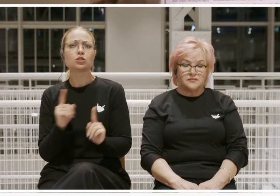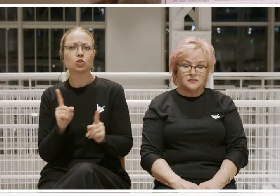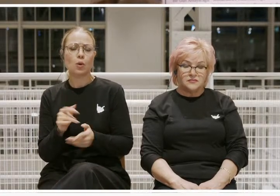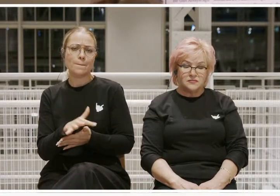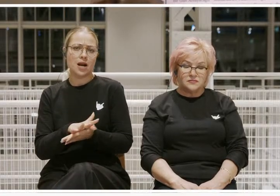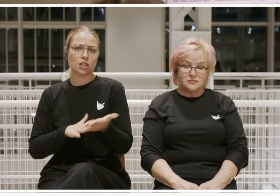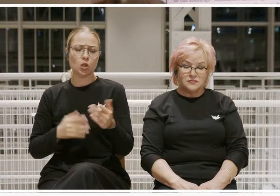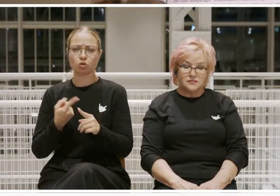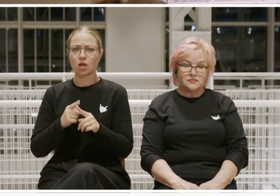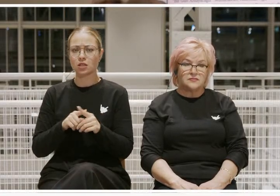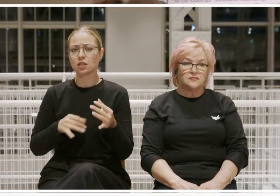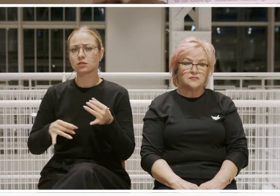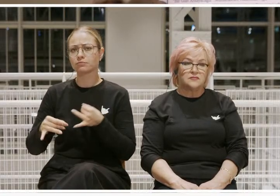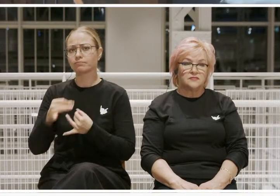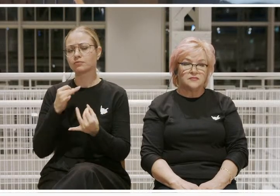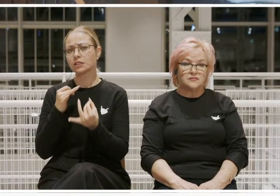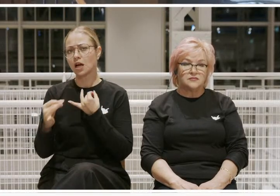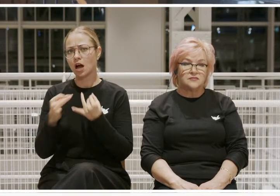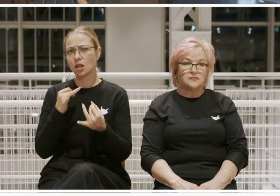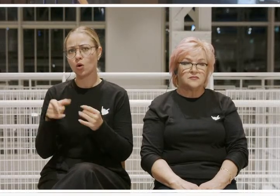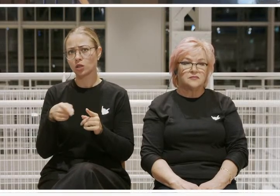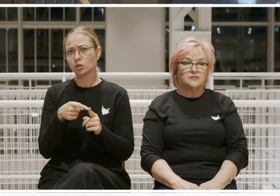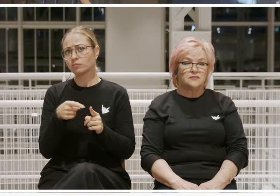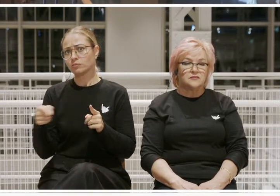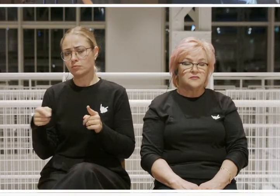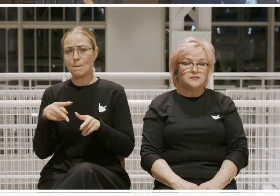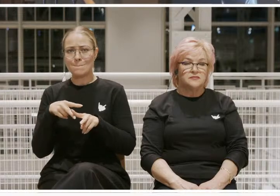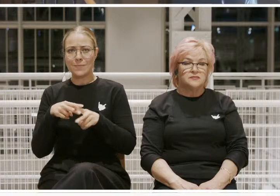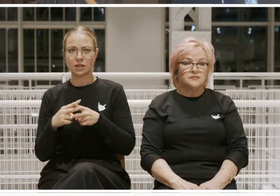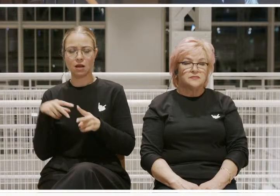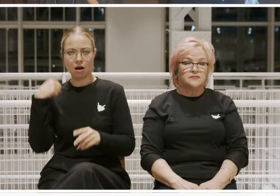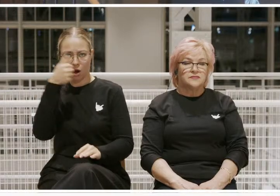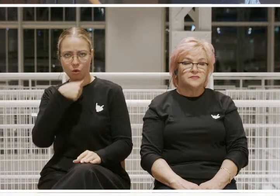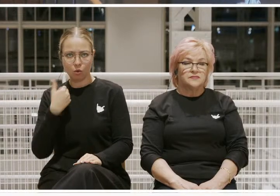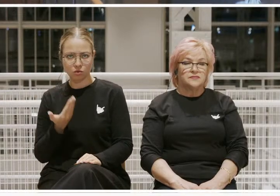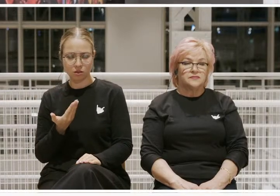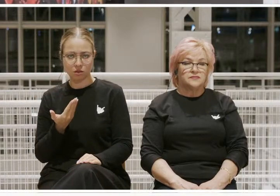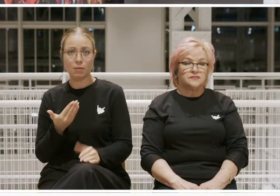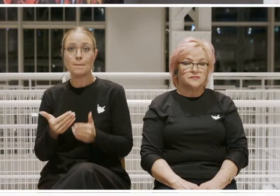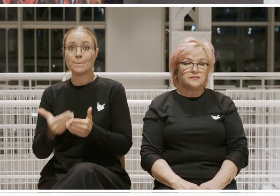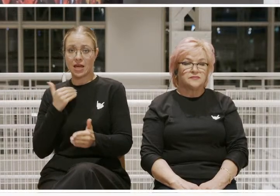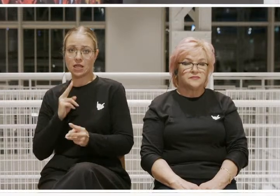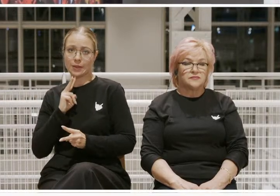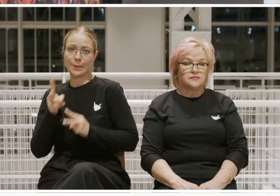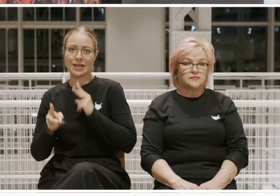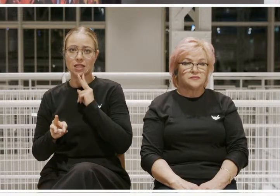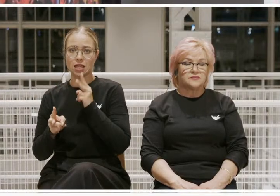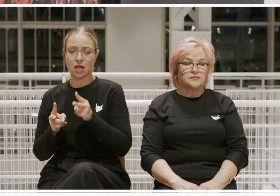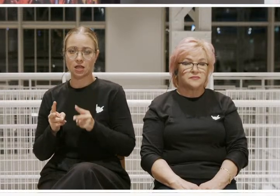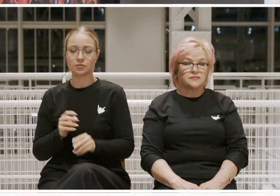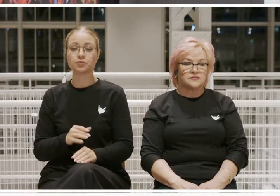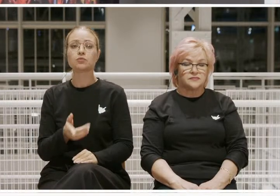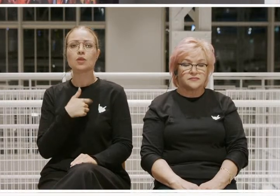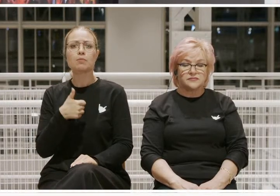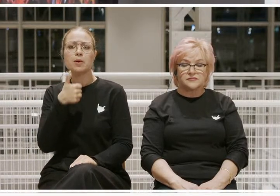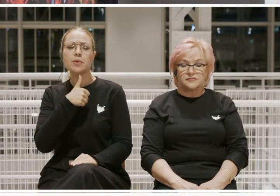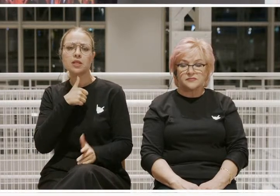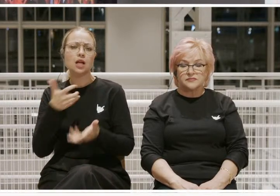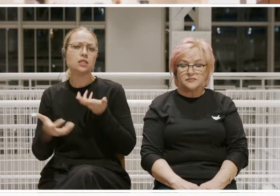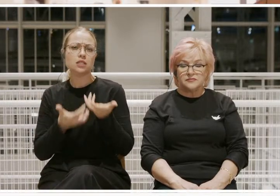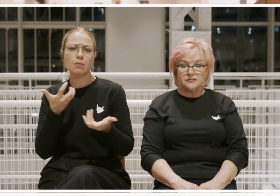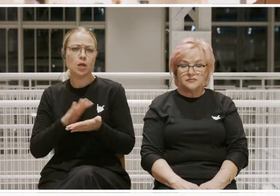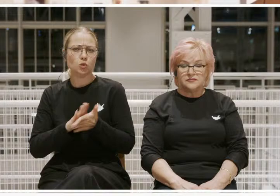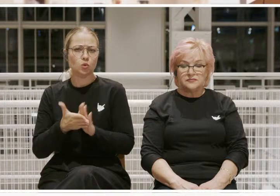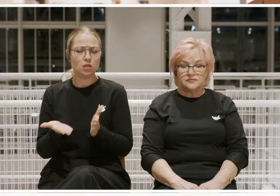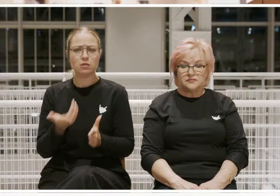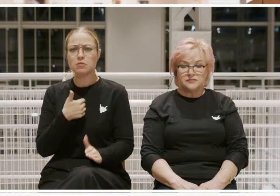with artists, with many scholars and researchers actually from Turkey and from Istanbul, to understand the situation better and to communicate the